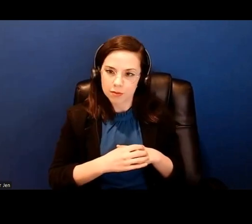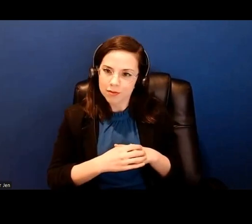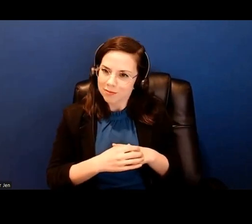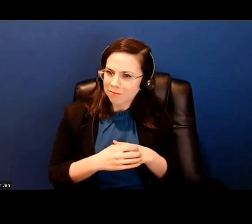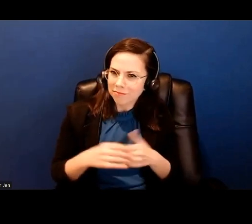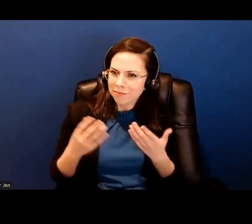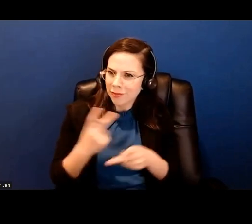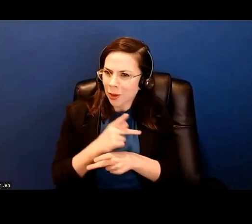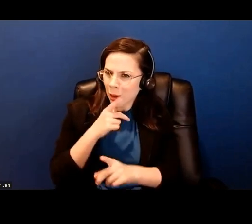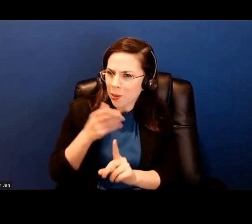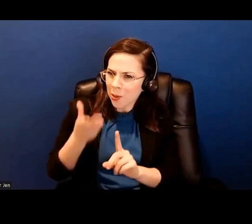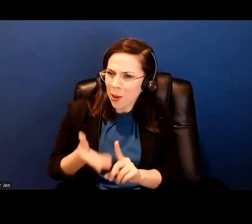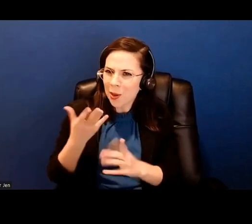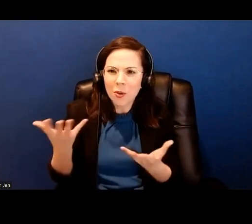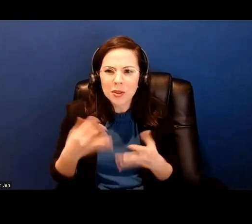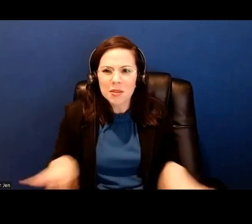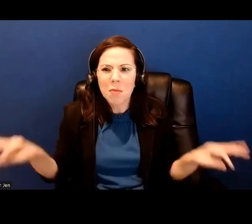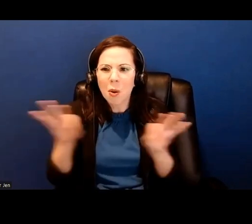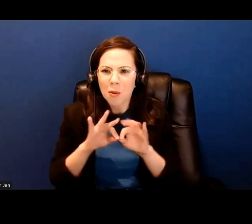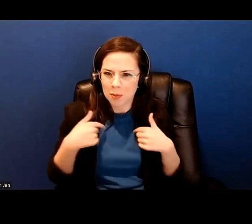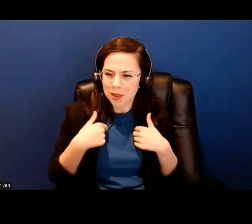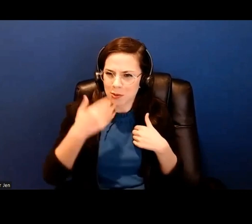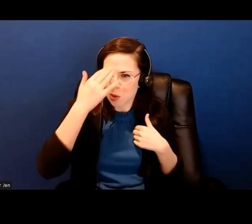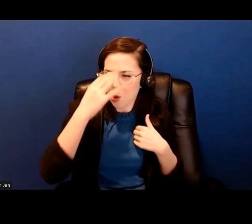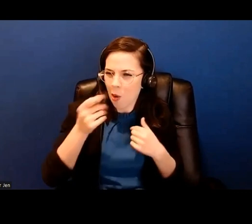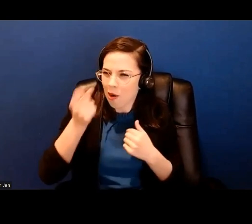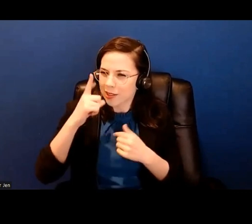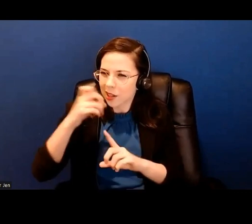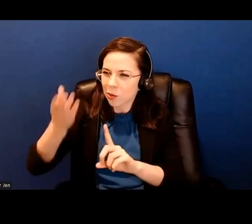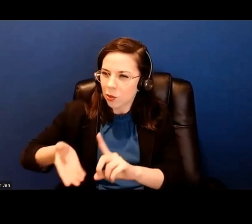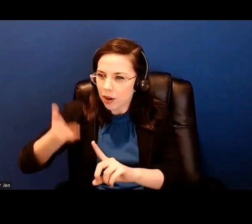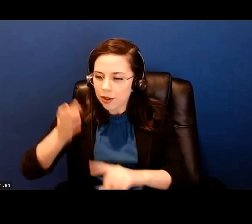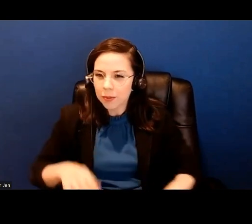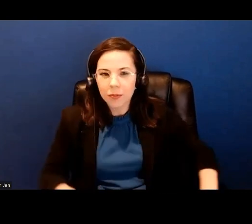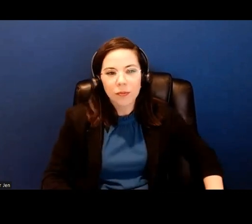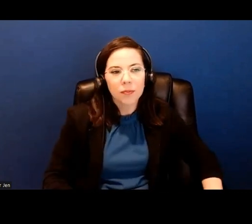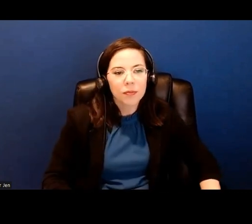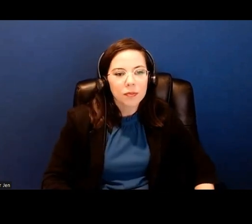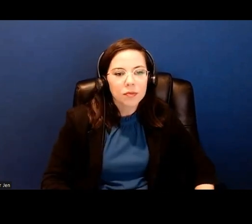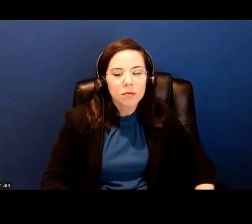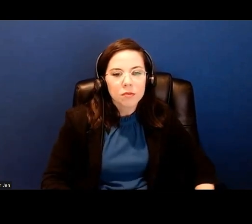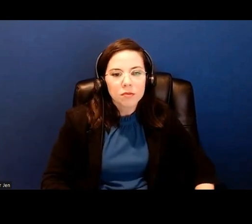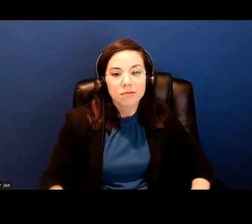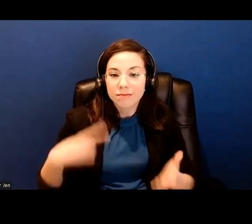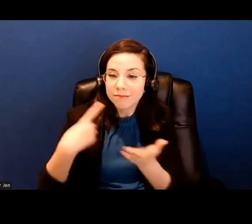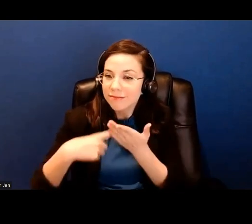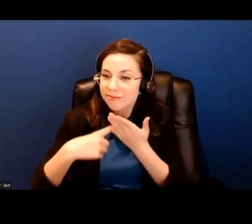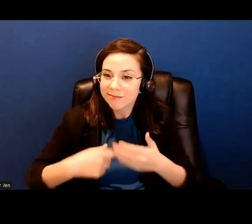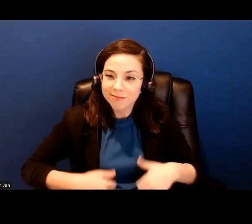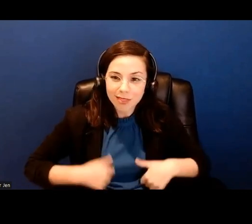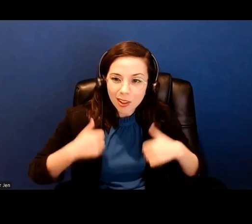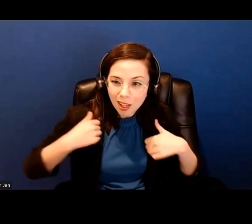are you? What's important for me to know to understand who you are? And talking through their life, their history, and